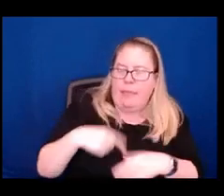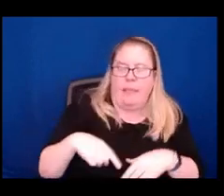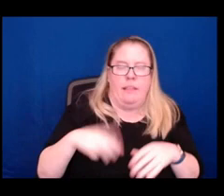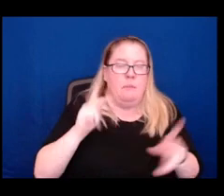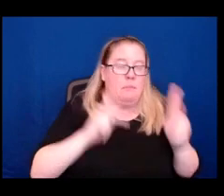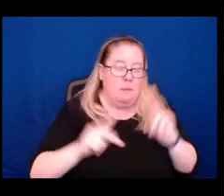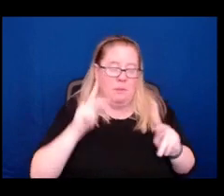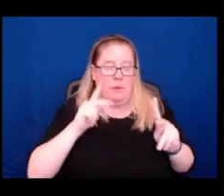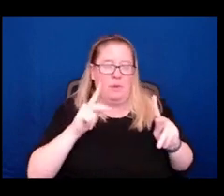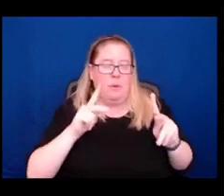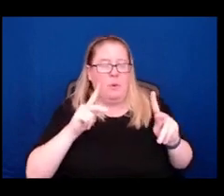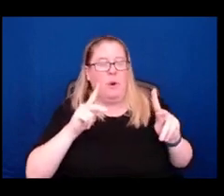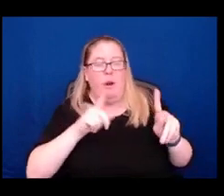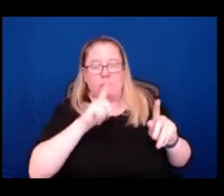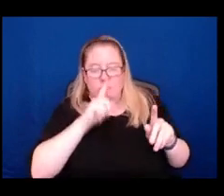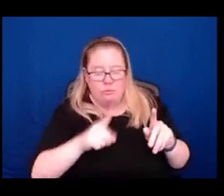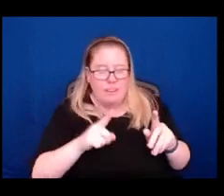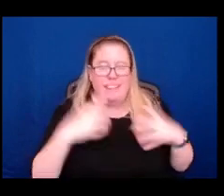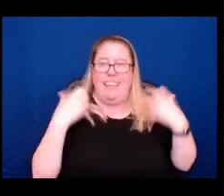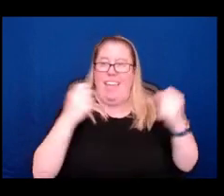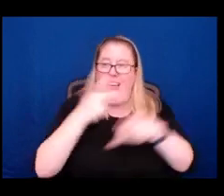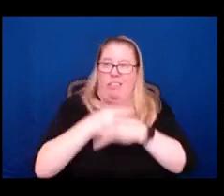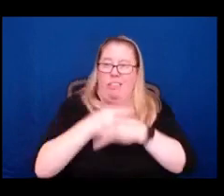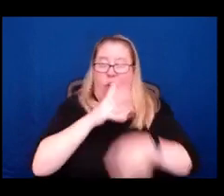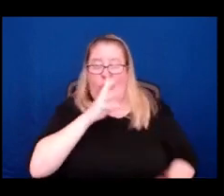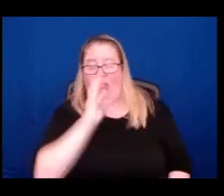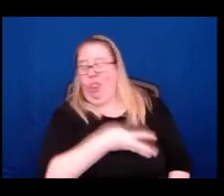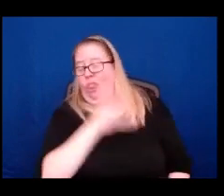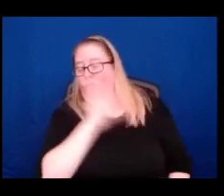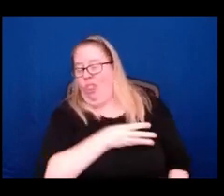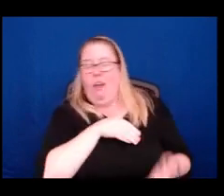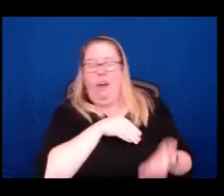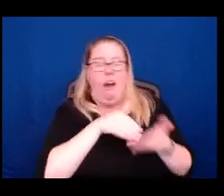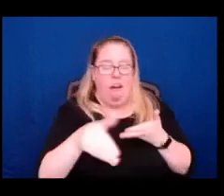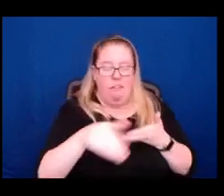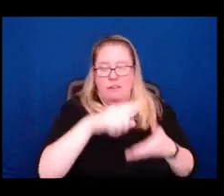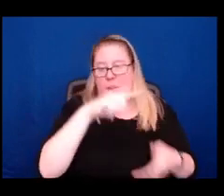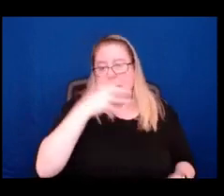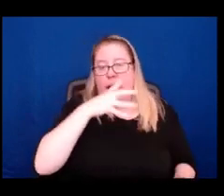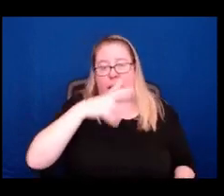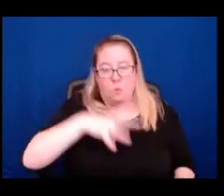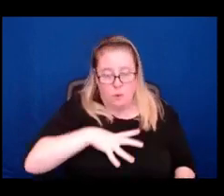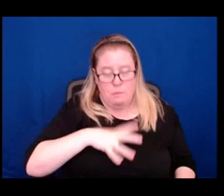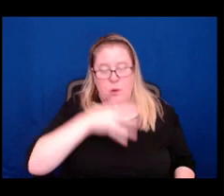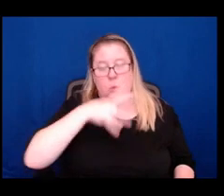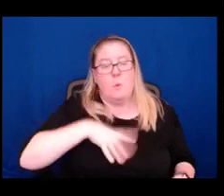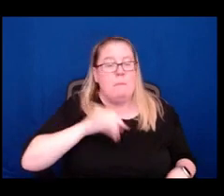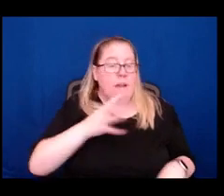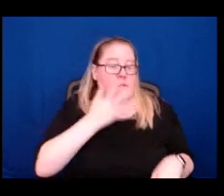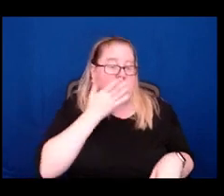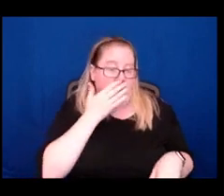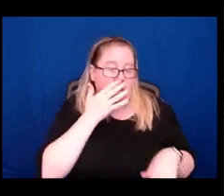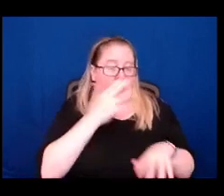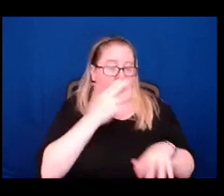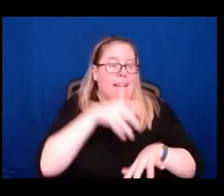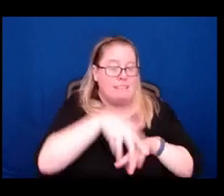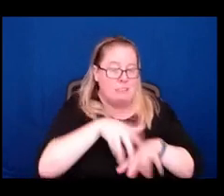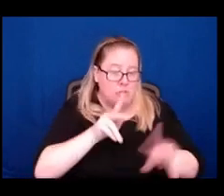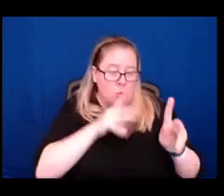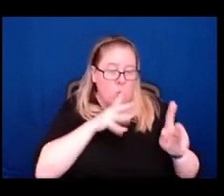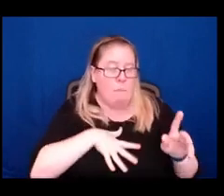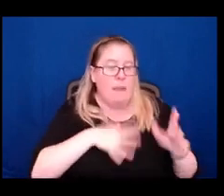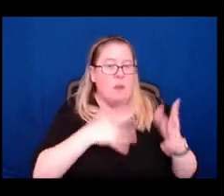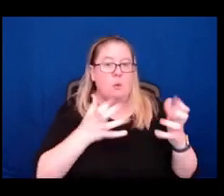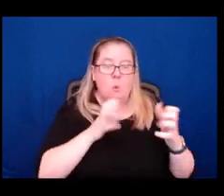are really marginalized through the healthcare system, often Black women, women of color, Indigenous women. We're looking to